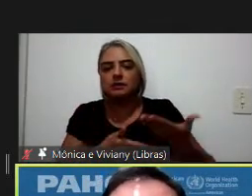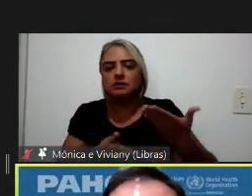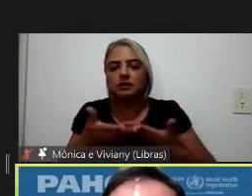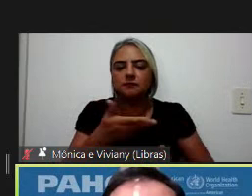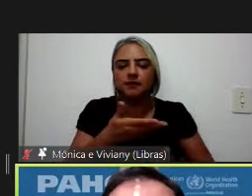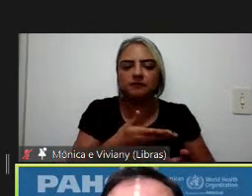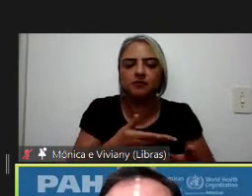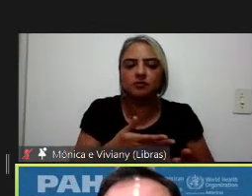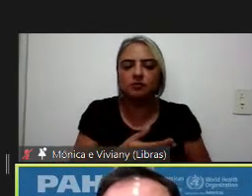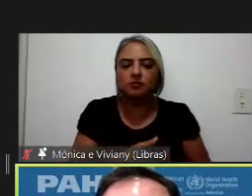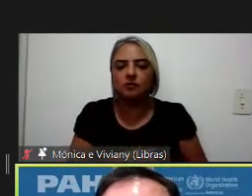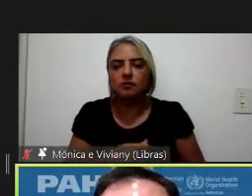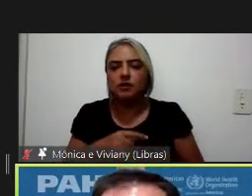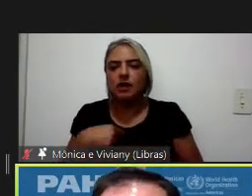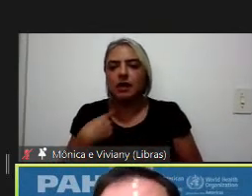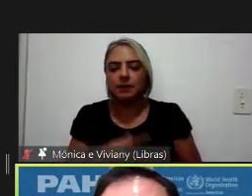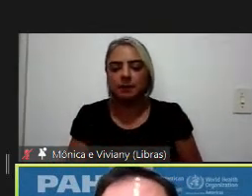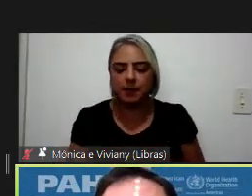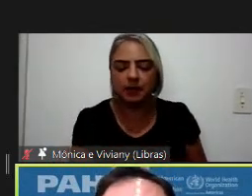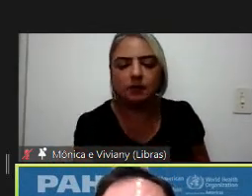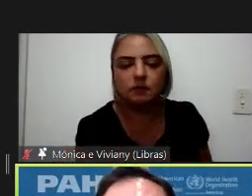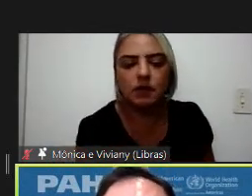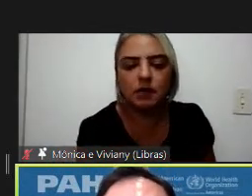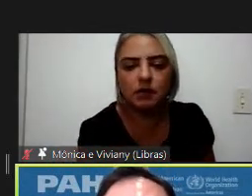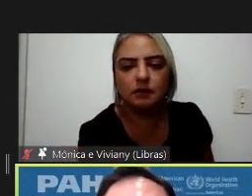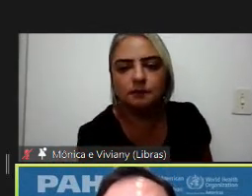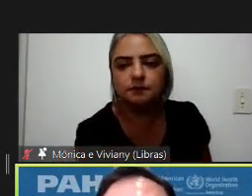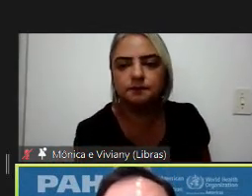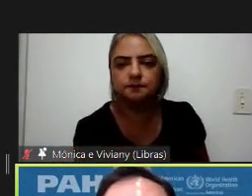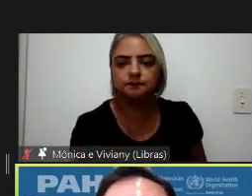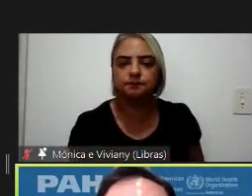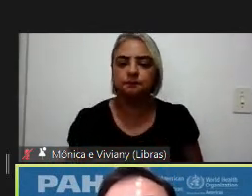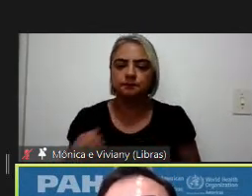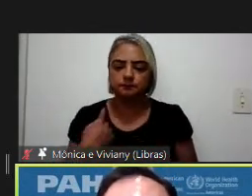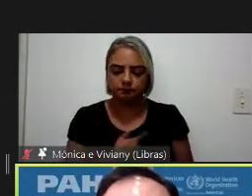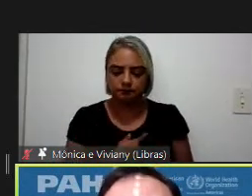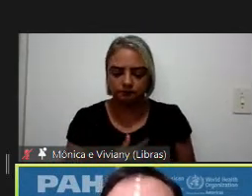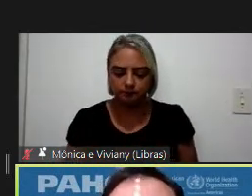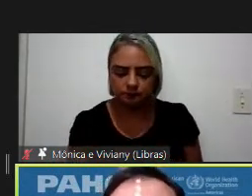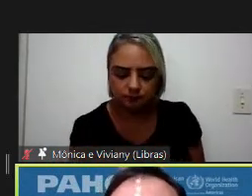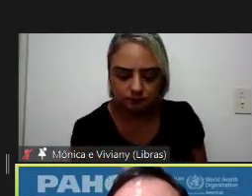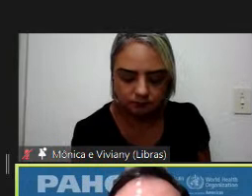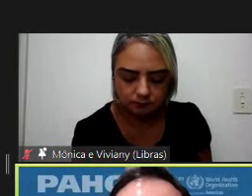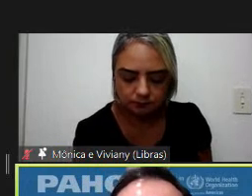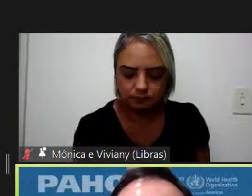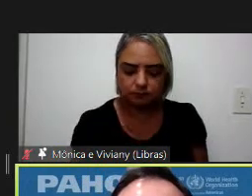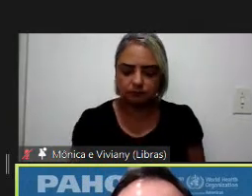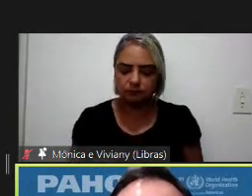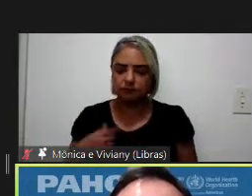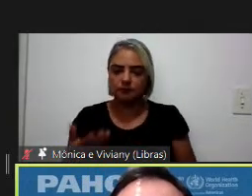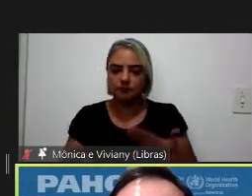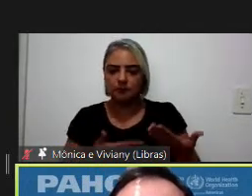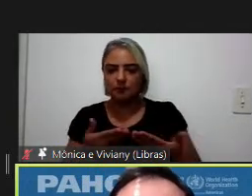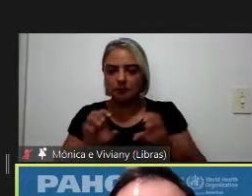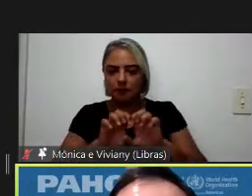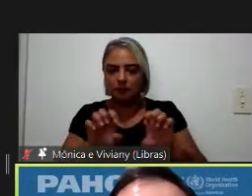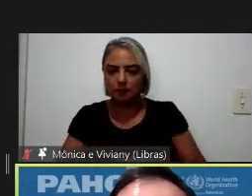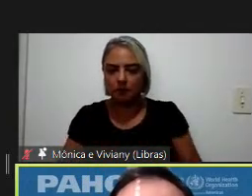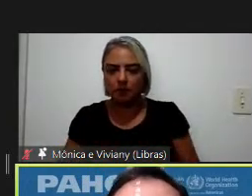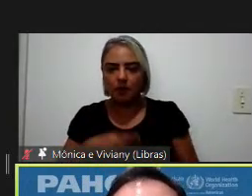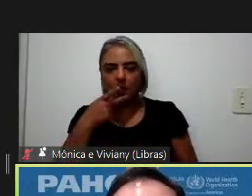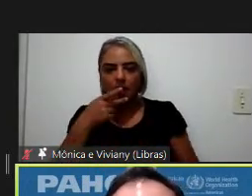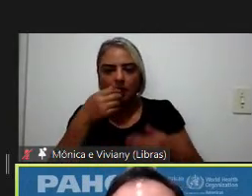non-articulated area, but it's fundamental that the 6 areas have an articulation for these actions. But the second of the 6 areas which